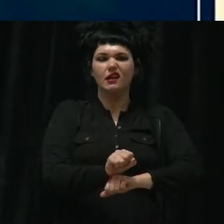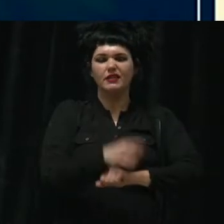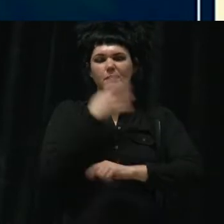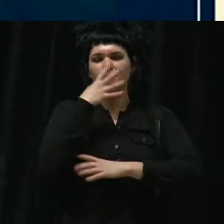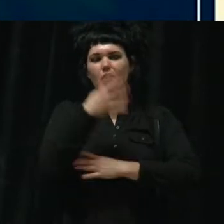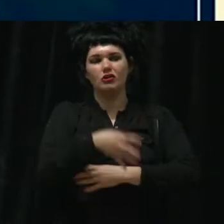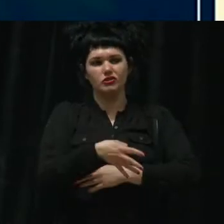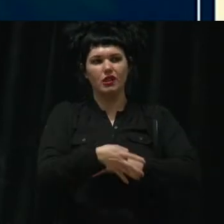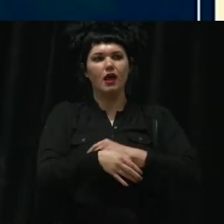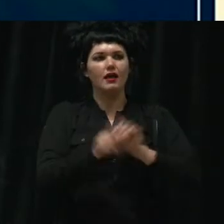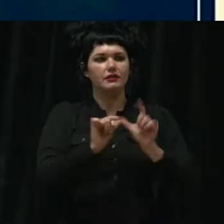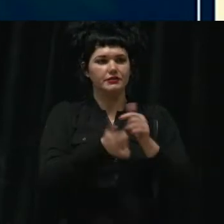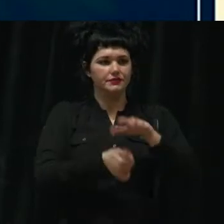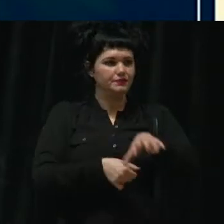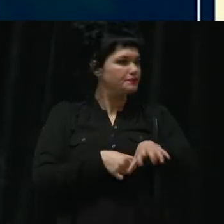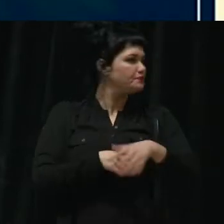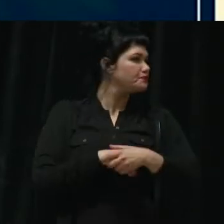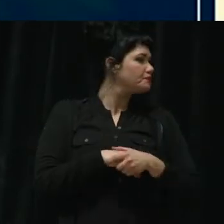marginalized.